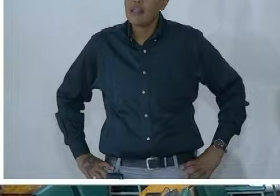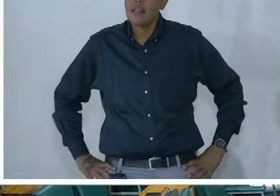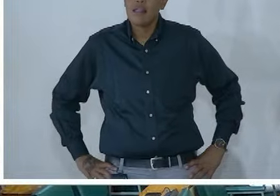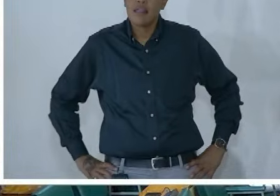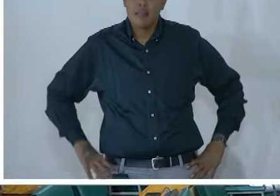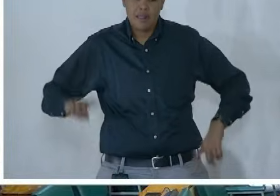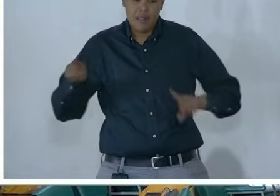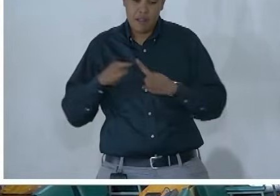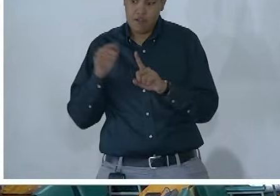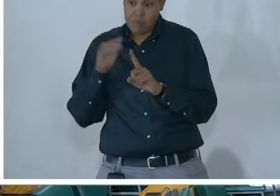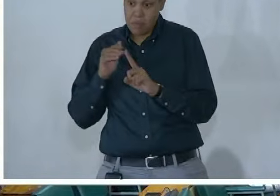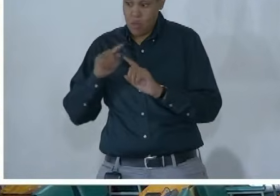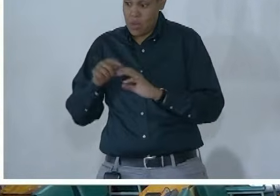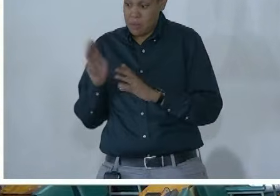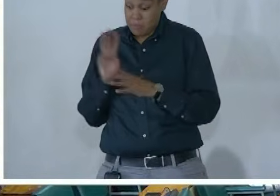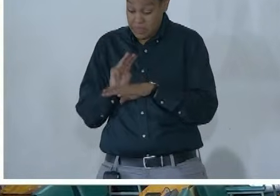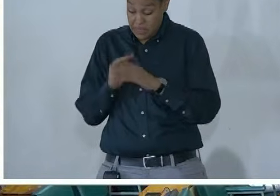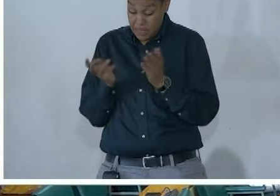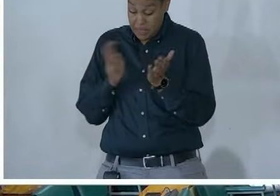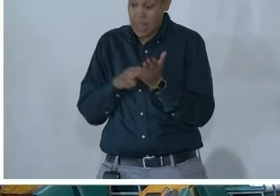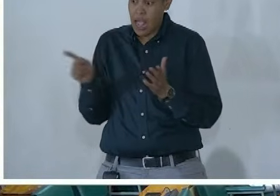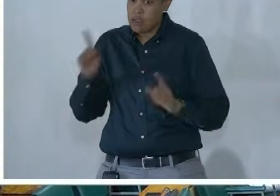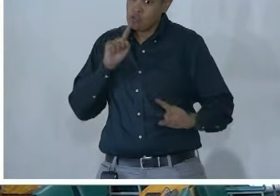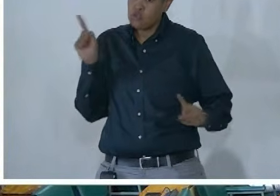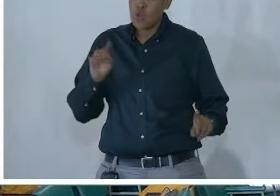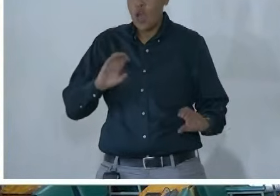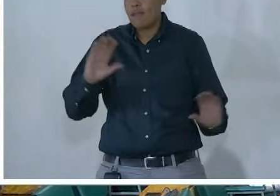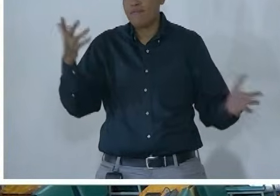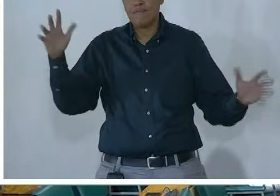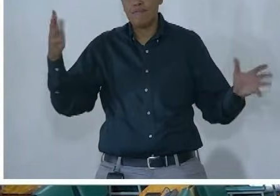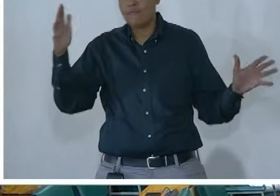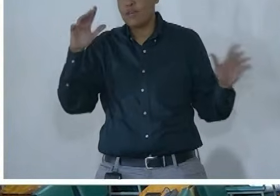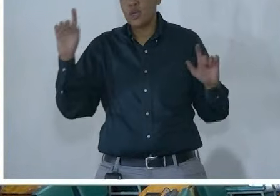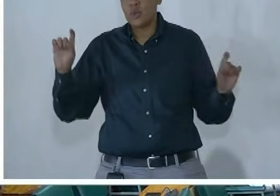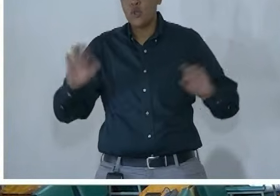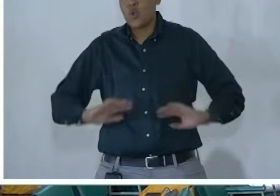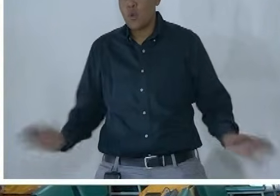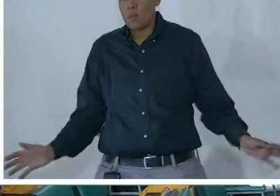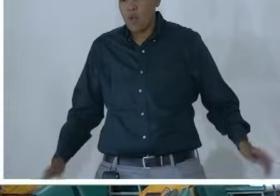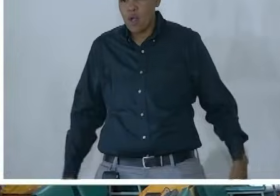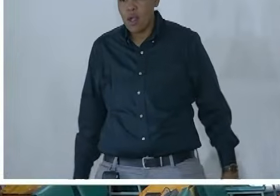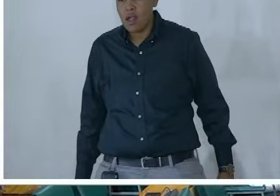when the minister is asked to respond, that's the end of questions.